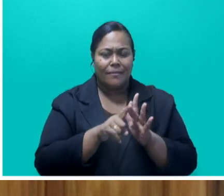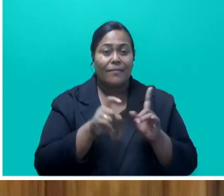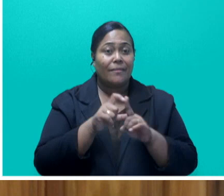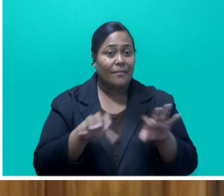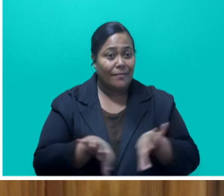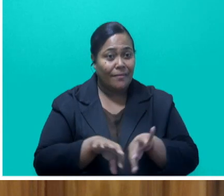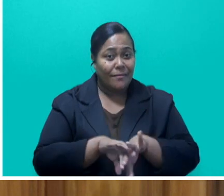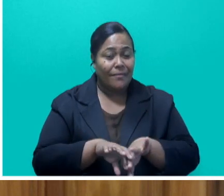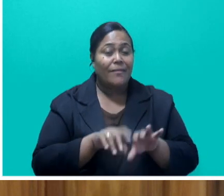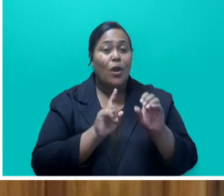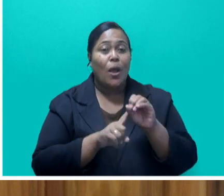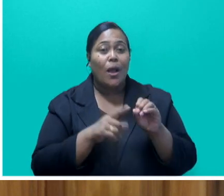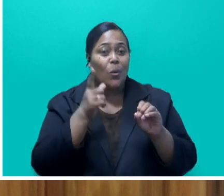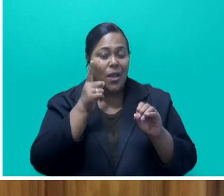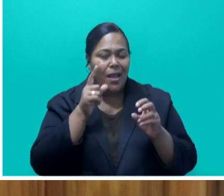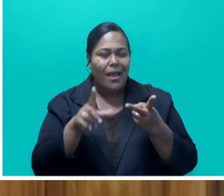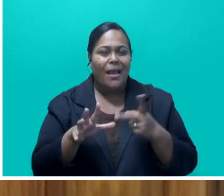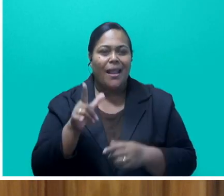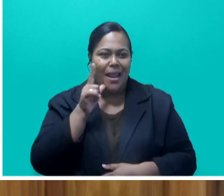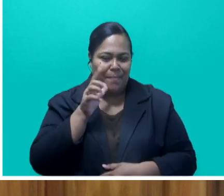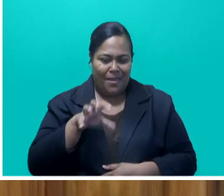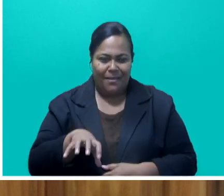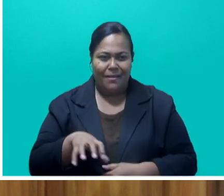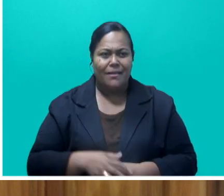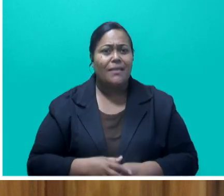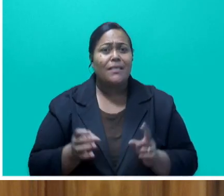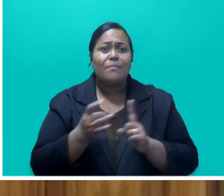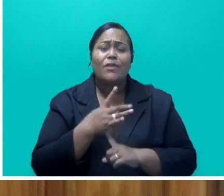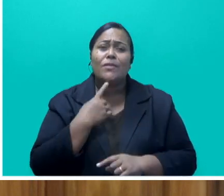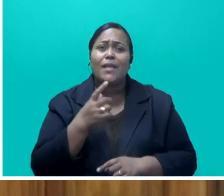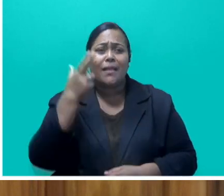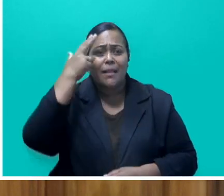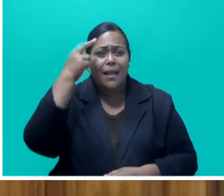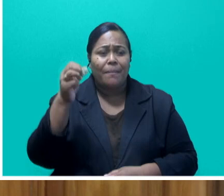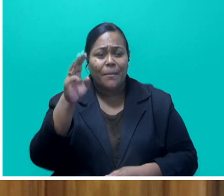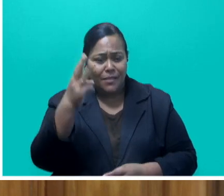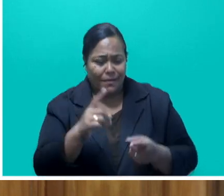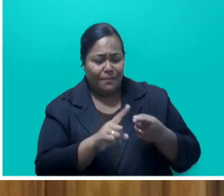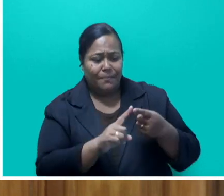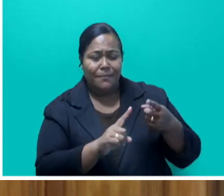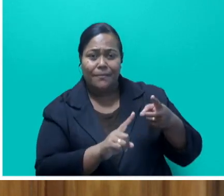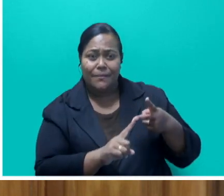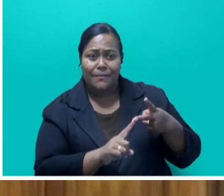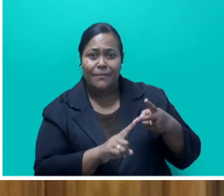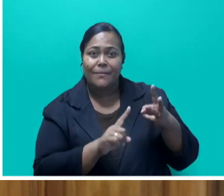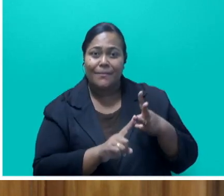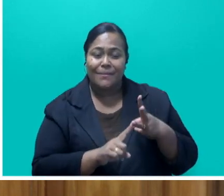Langi. Special mention of Mr. Vilame Rauda, Alivio Mboto, and